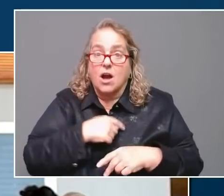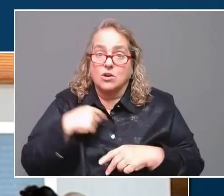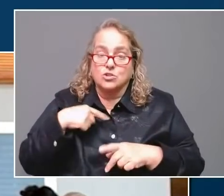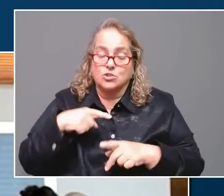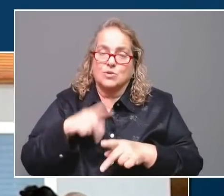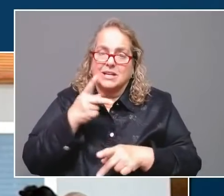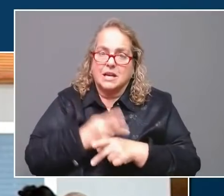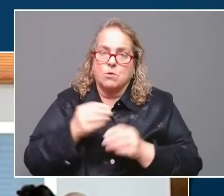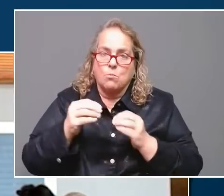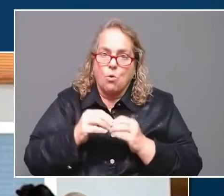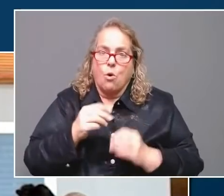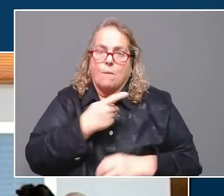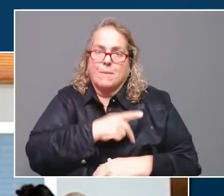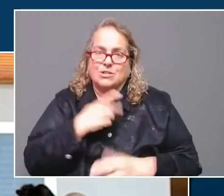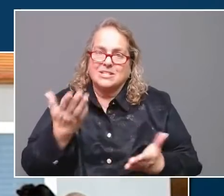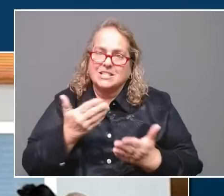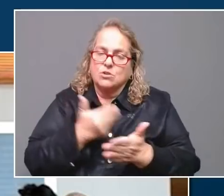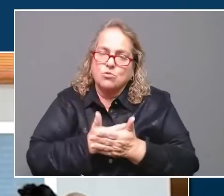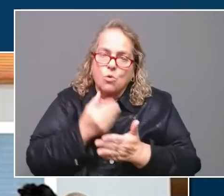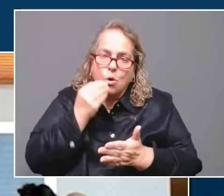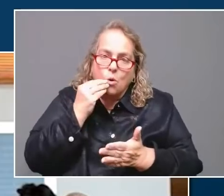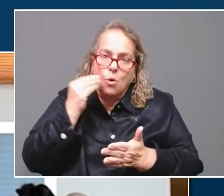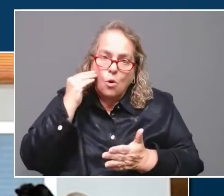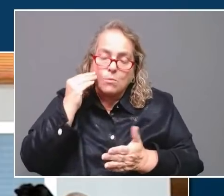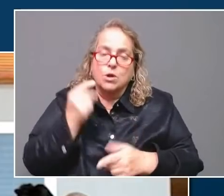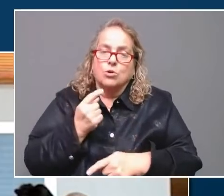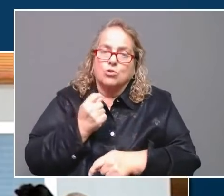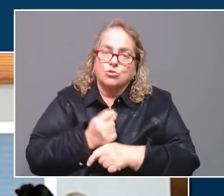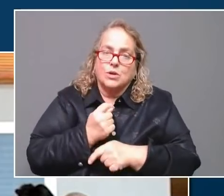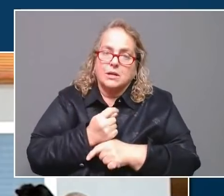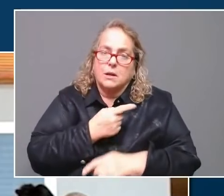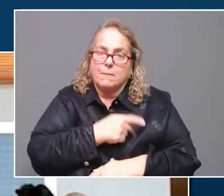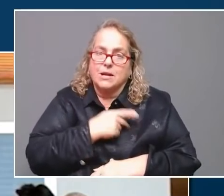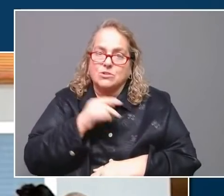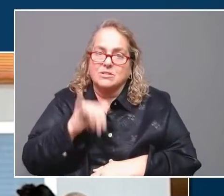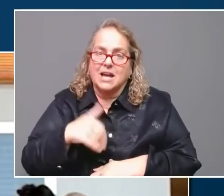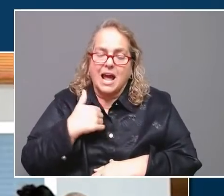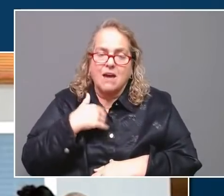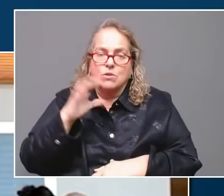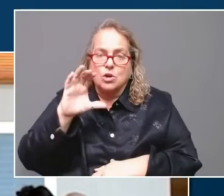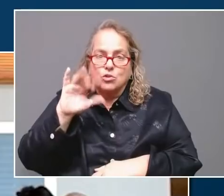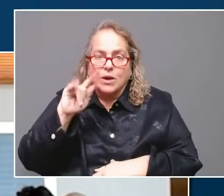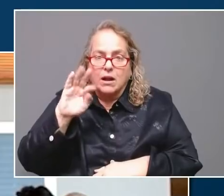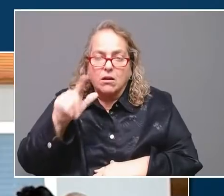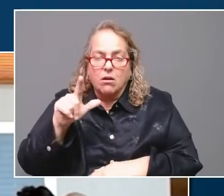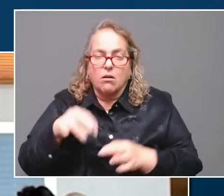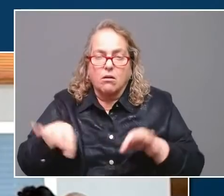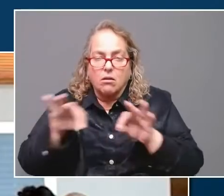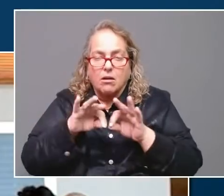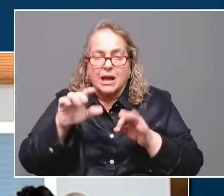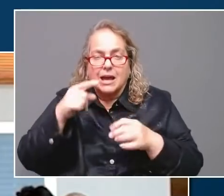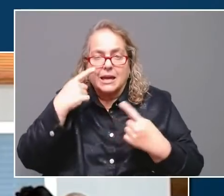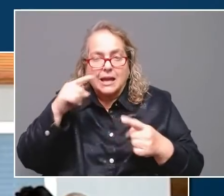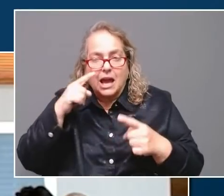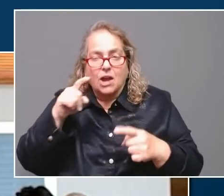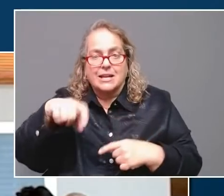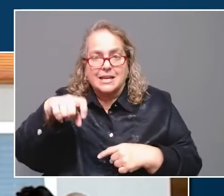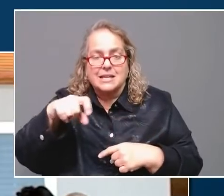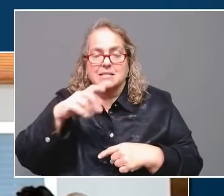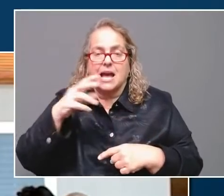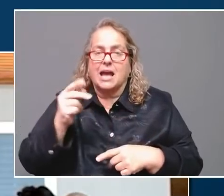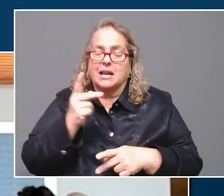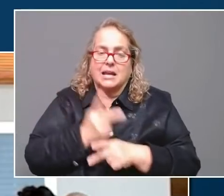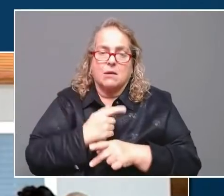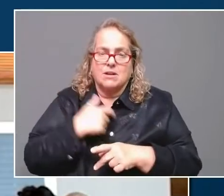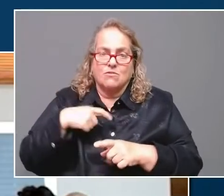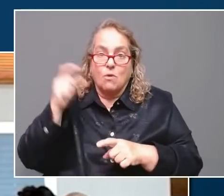here at home, treat patients that have critical care needs, and it keeps us from having to transport patients, which